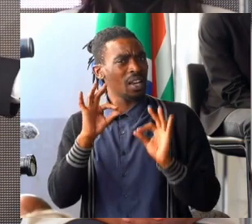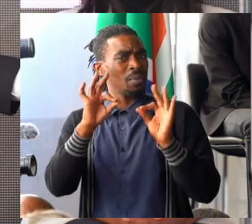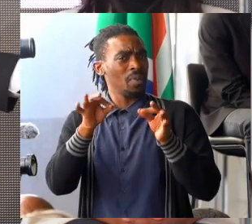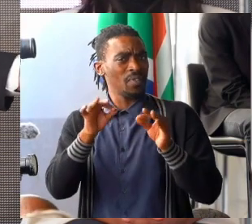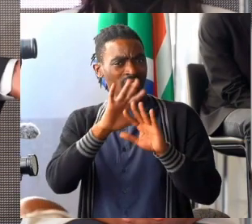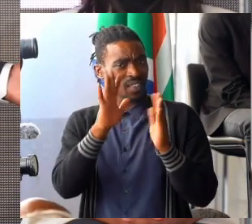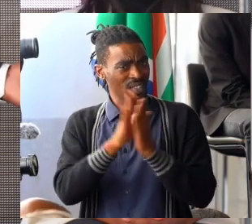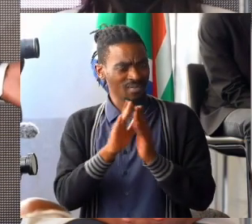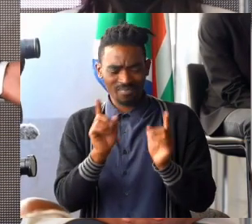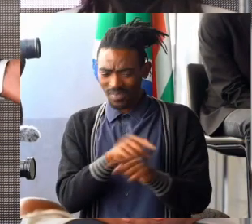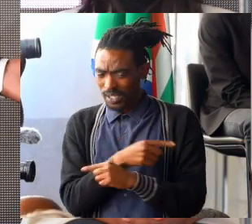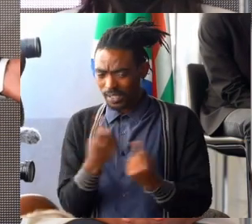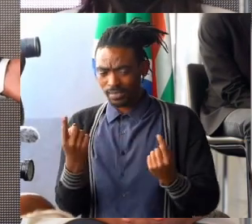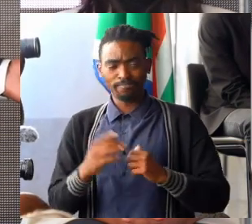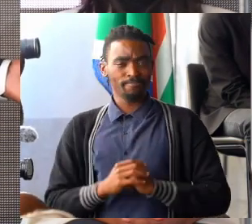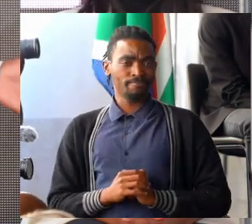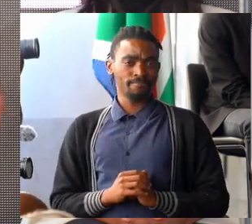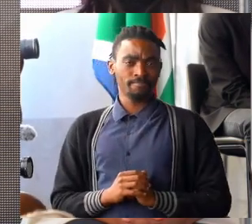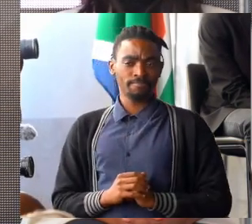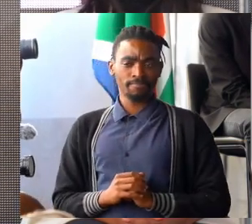both.